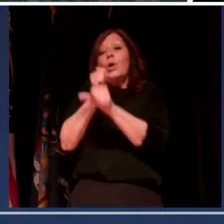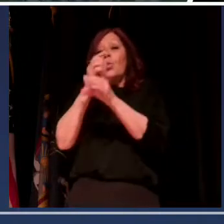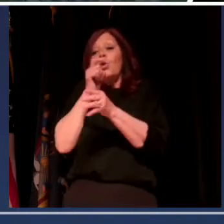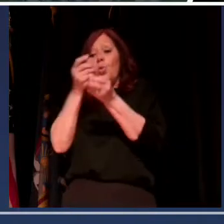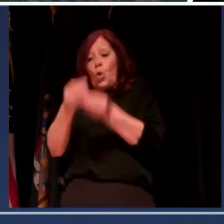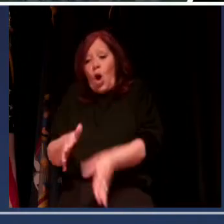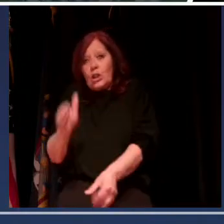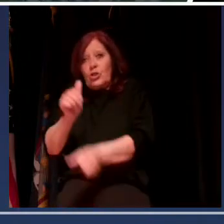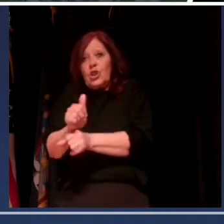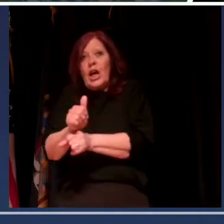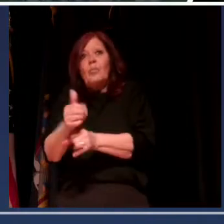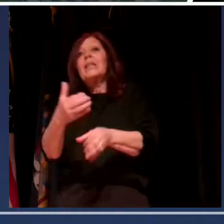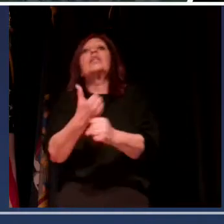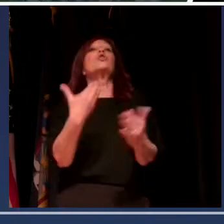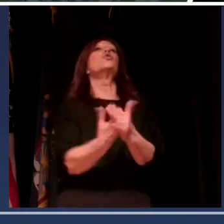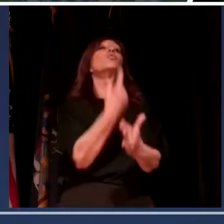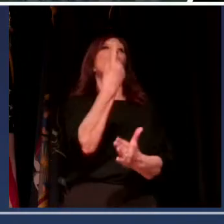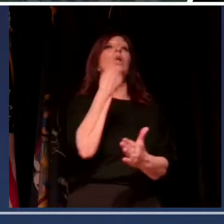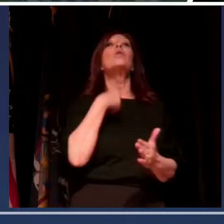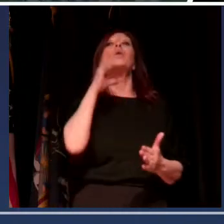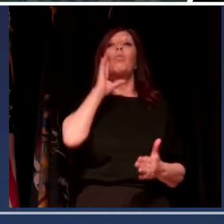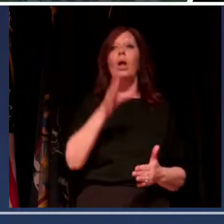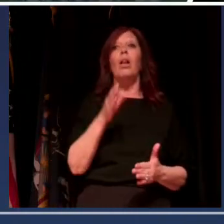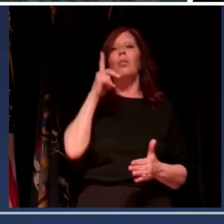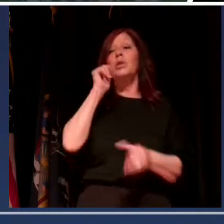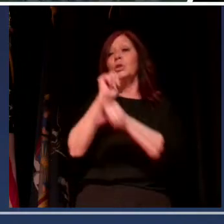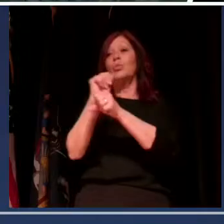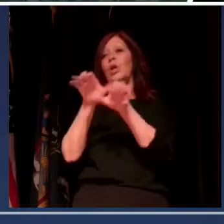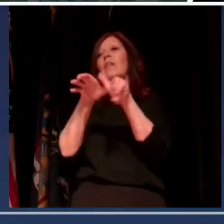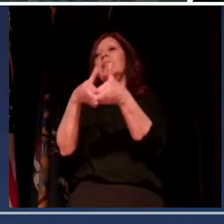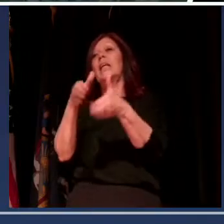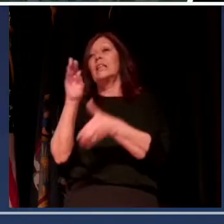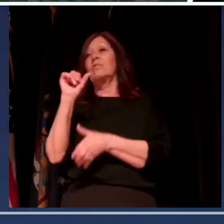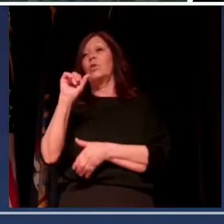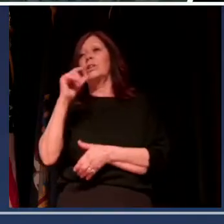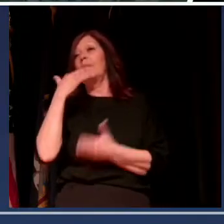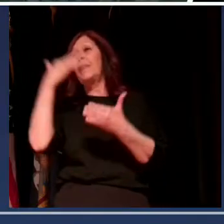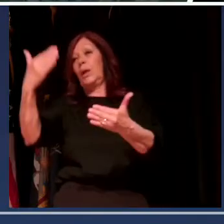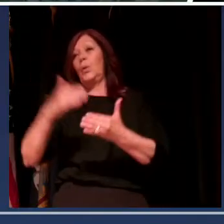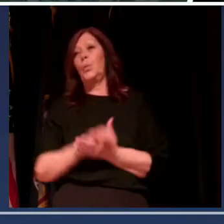is reemployed, and we will because of the work of the task force. Thank you all.